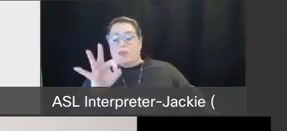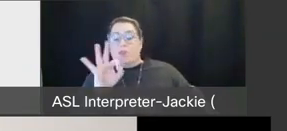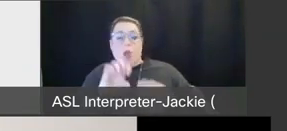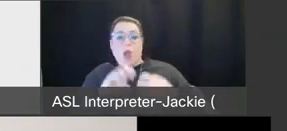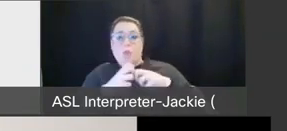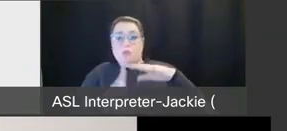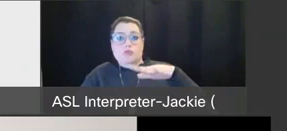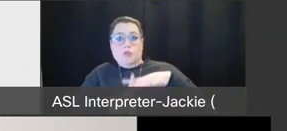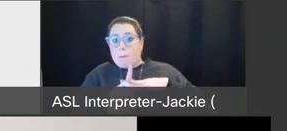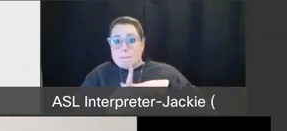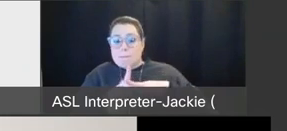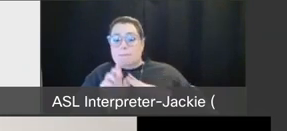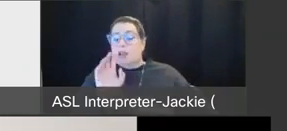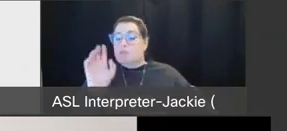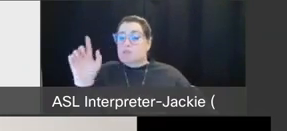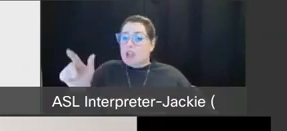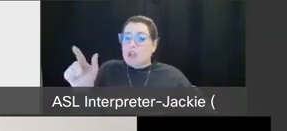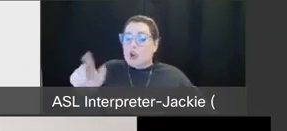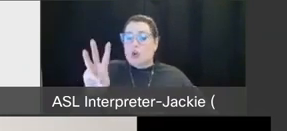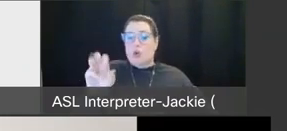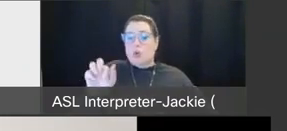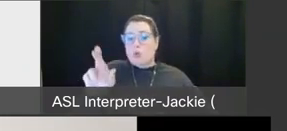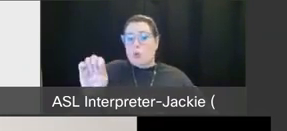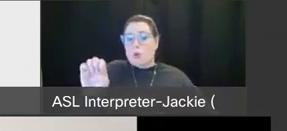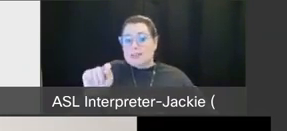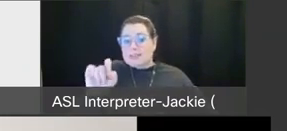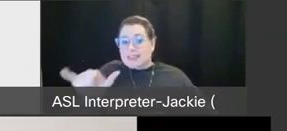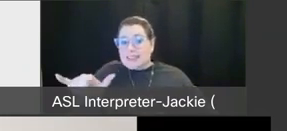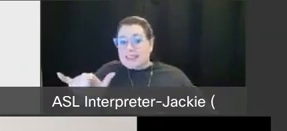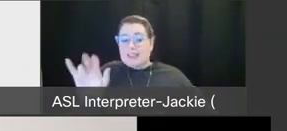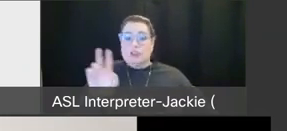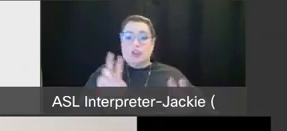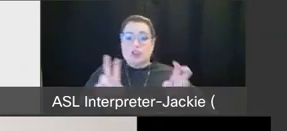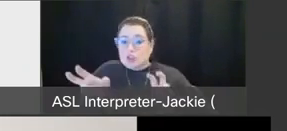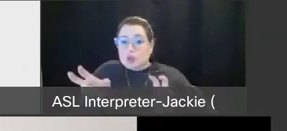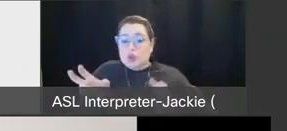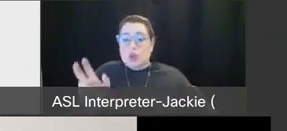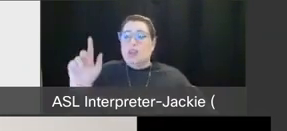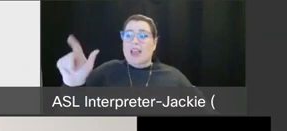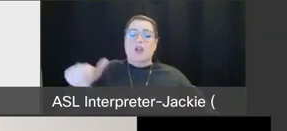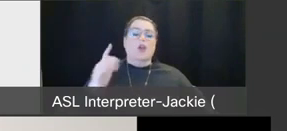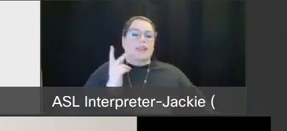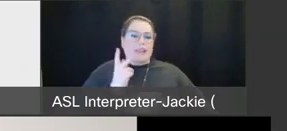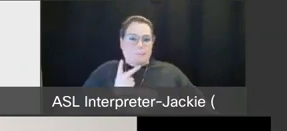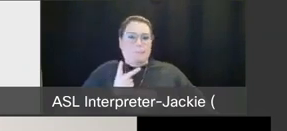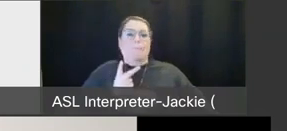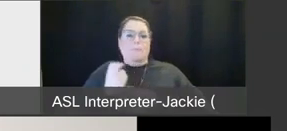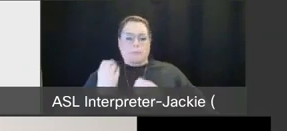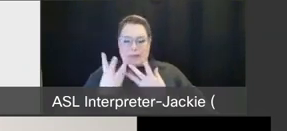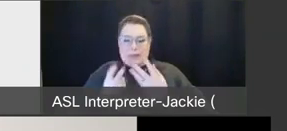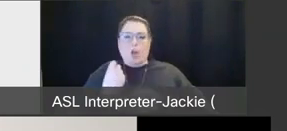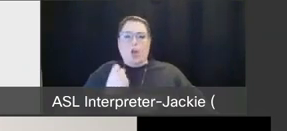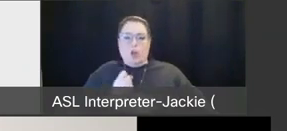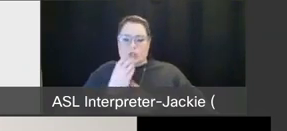if there's a warranty claim, if you're getting a new roof done, for example, keep that for later years. We were able